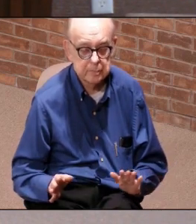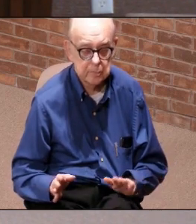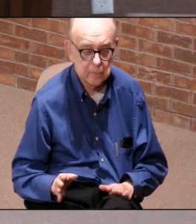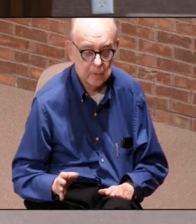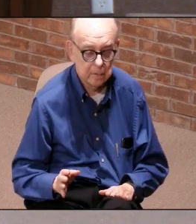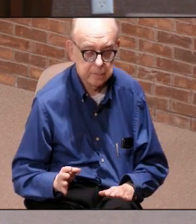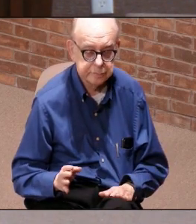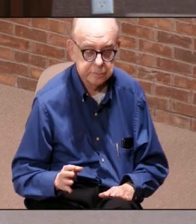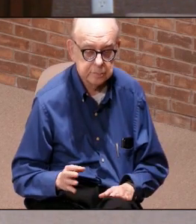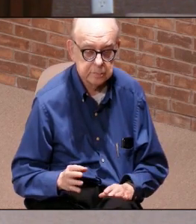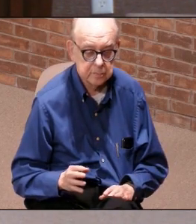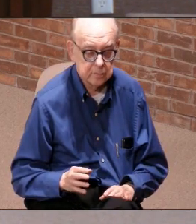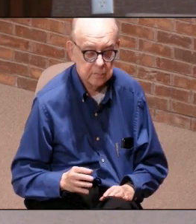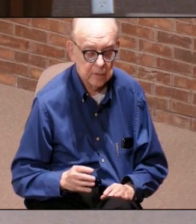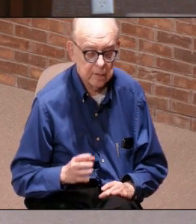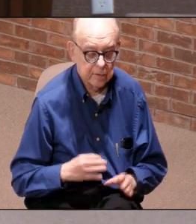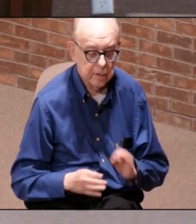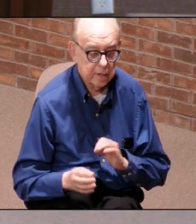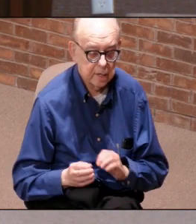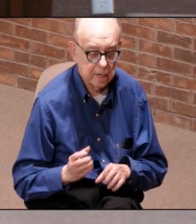instead of getting angry,